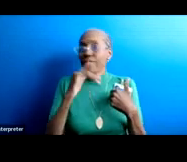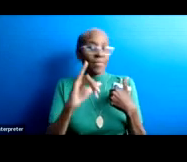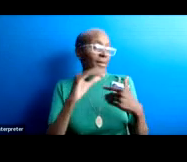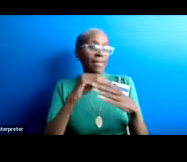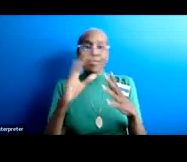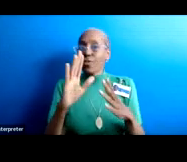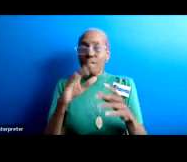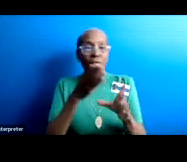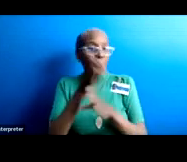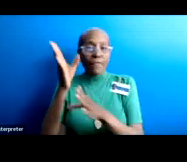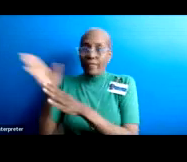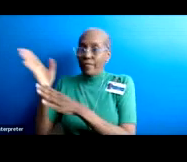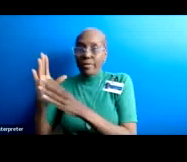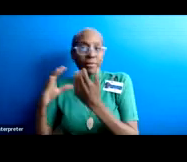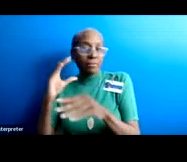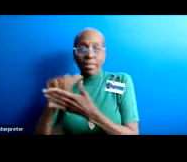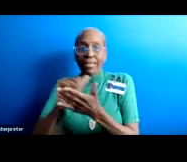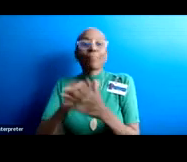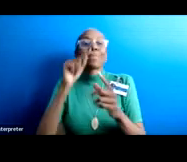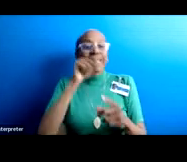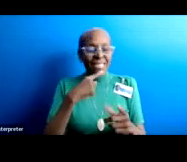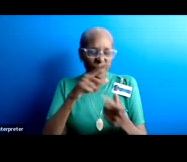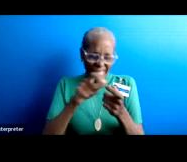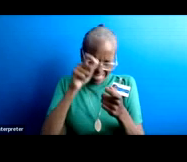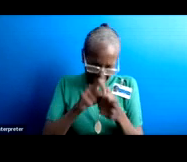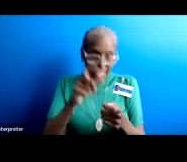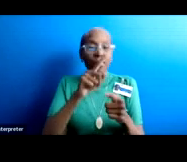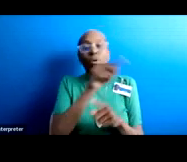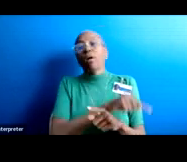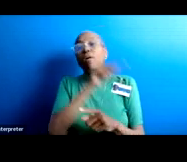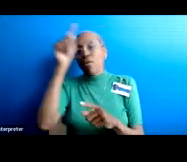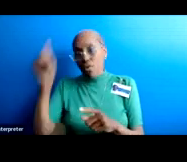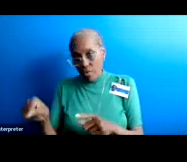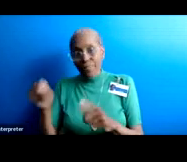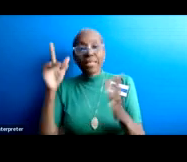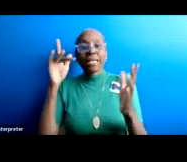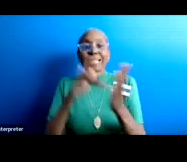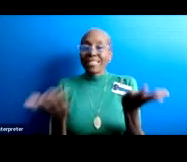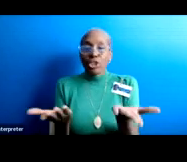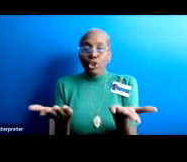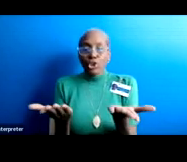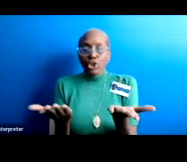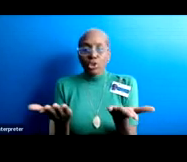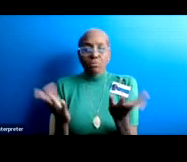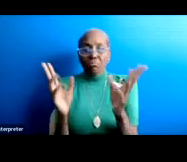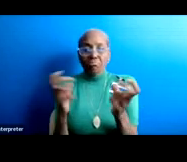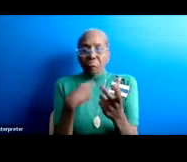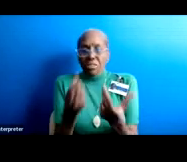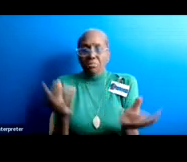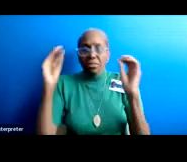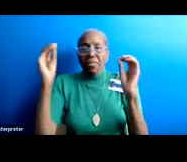their industry email account. This tells me exactly where I'm going to go. Click here, does